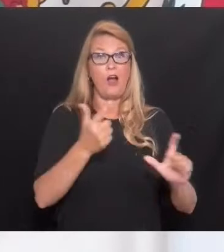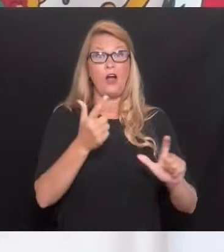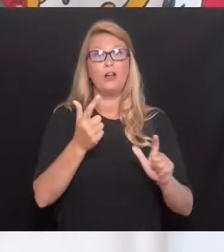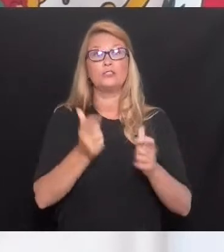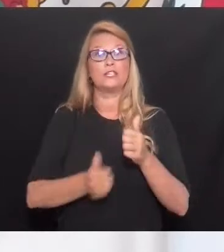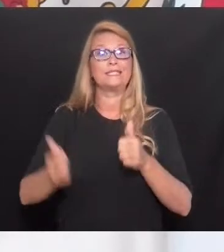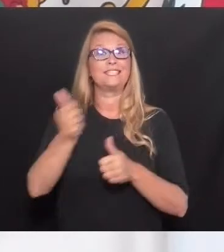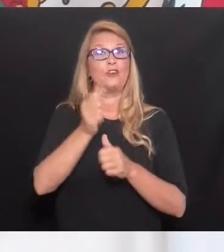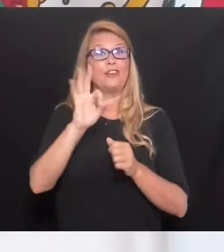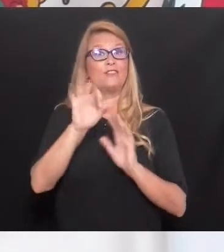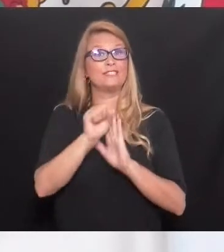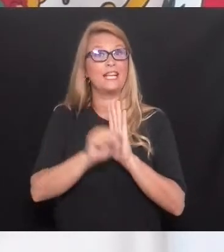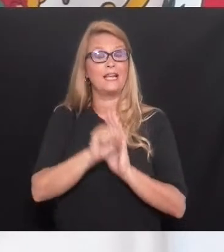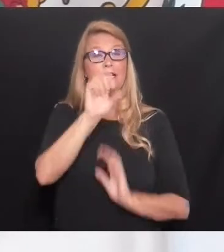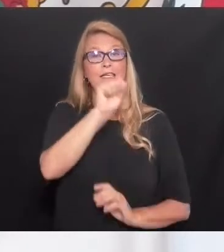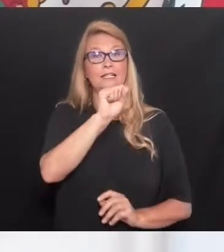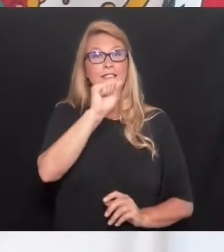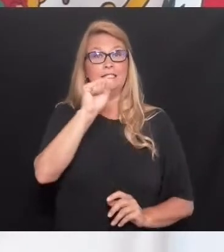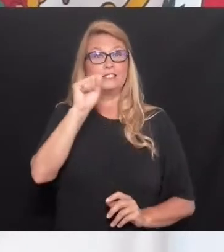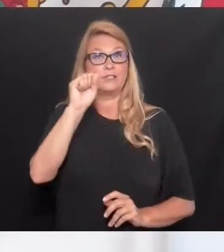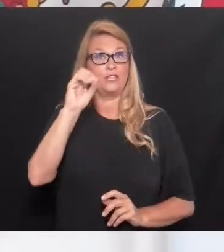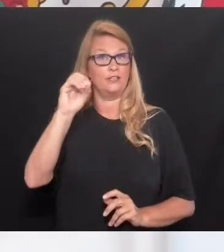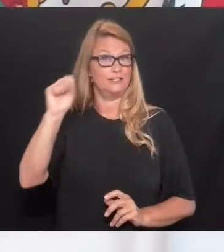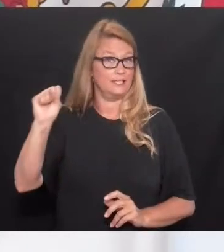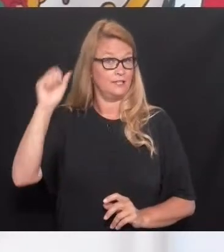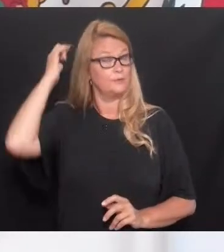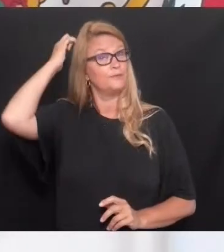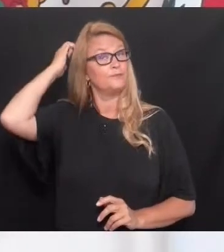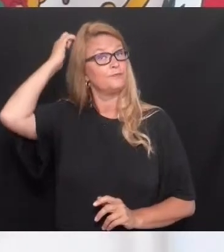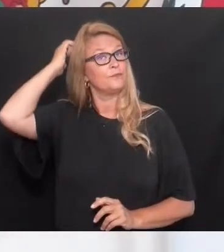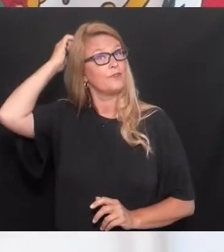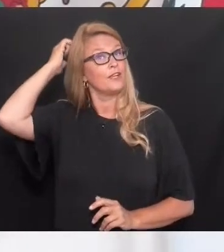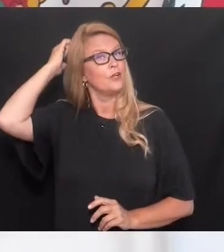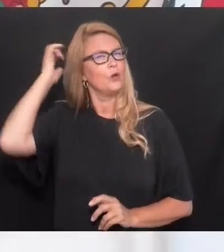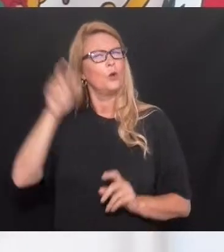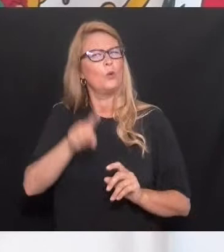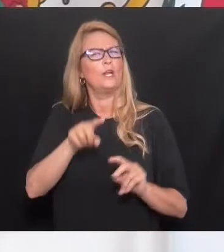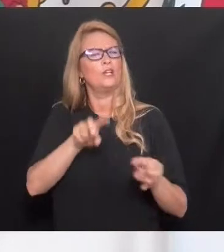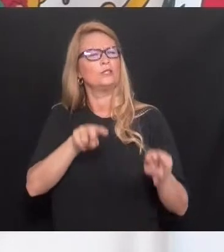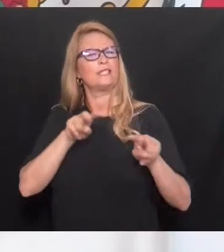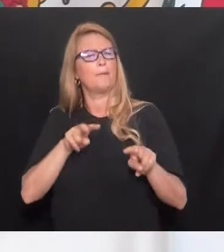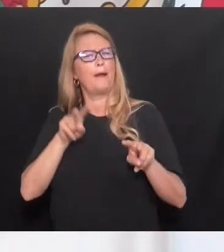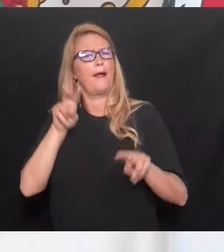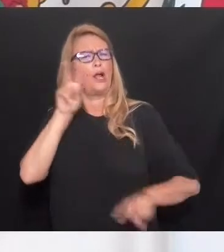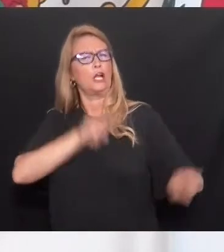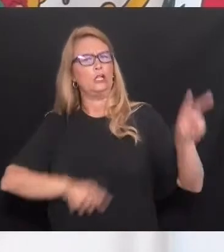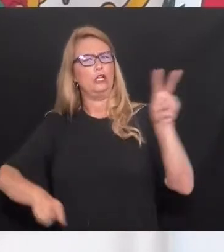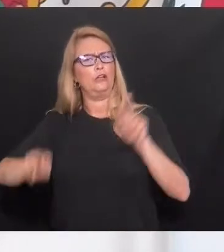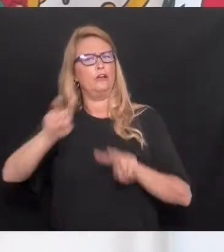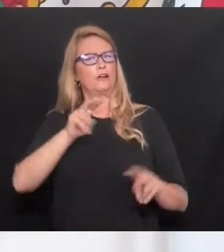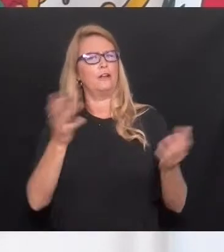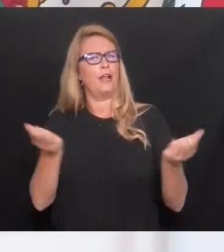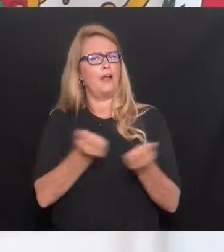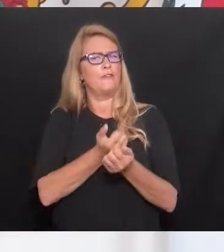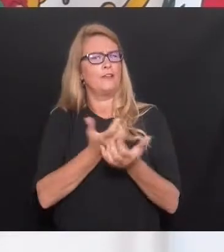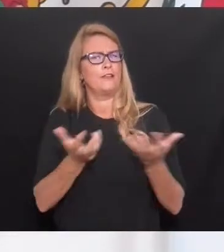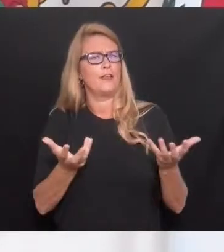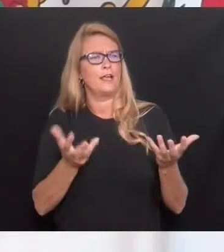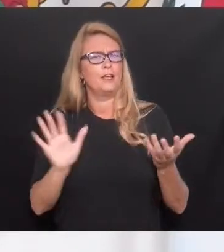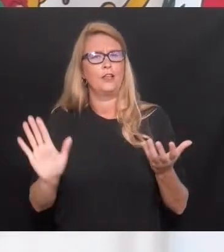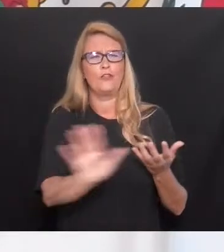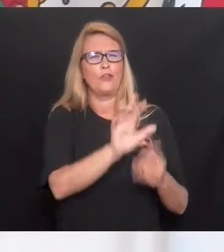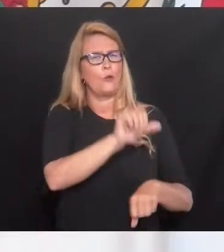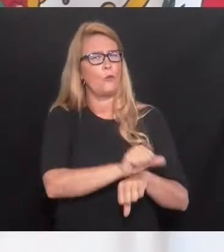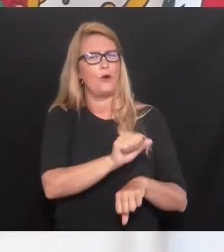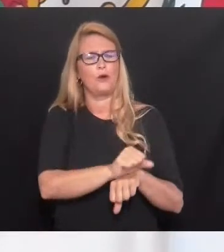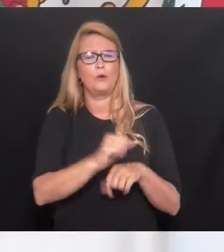that handled our elections. And, you know, it's amazing if you just step back and just think of what they did. I